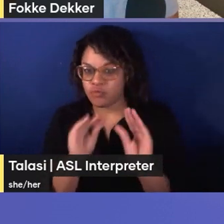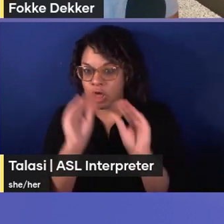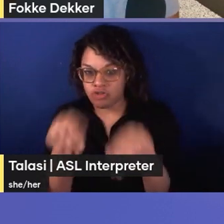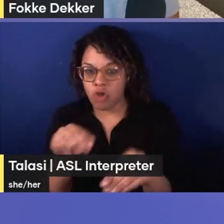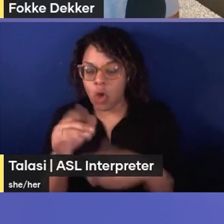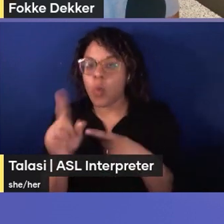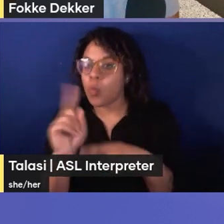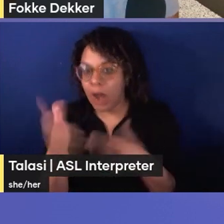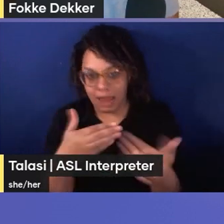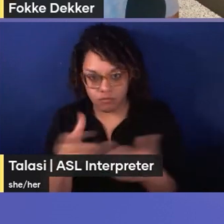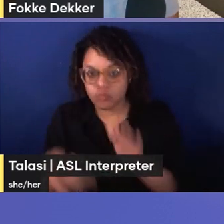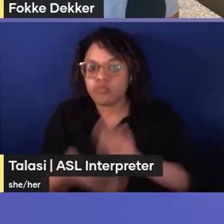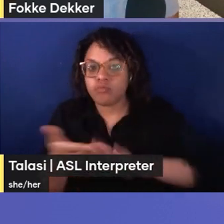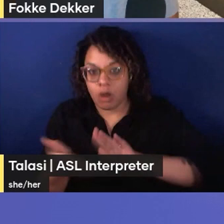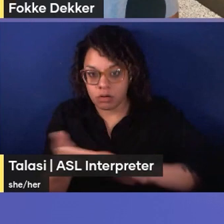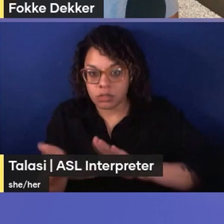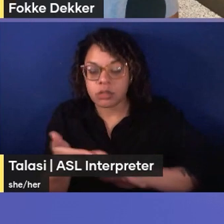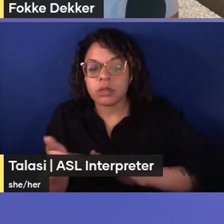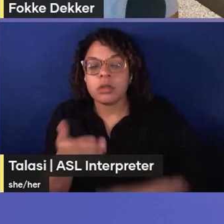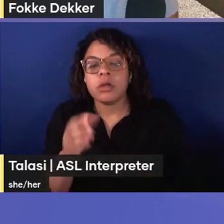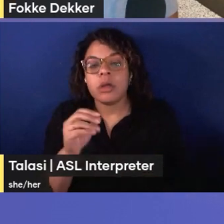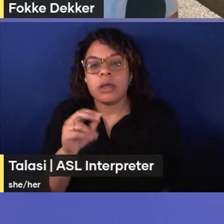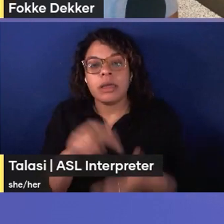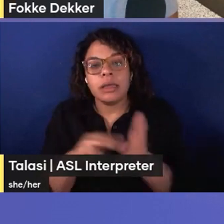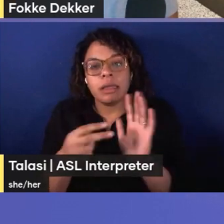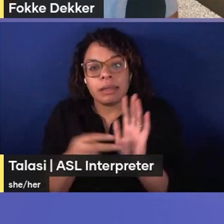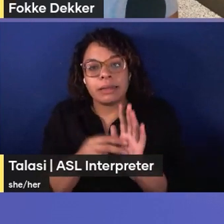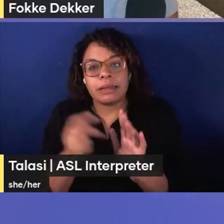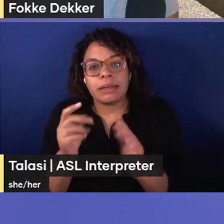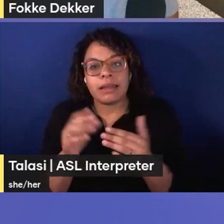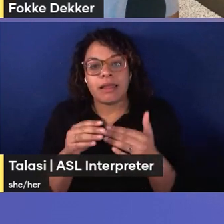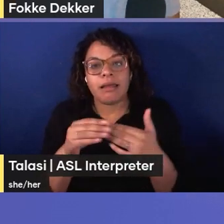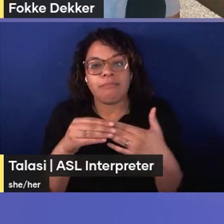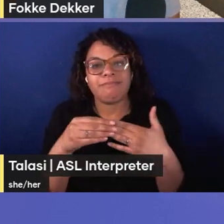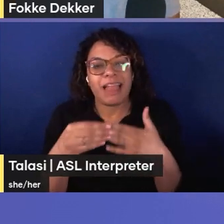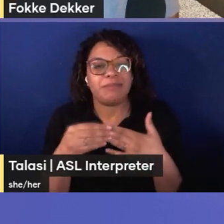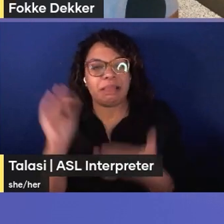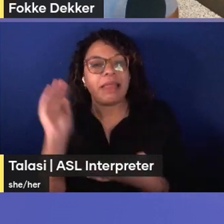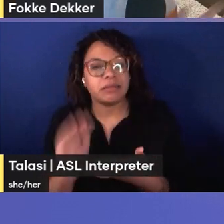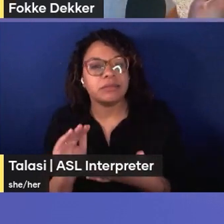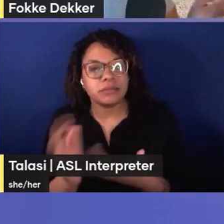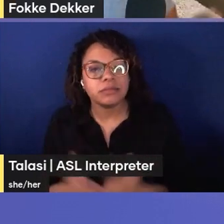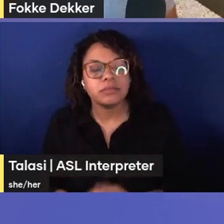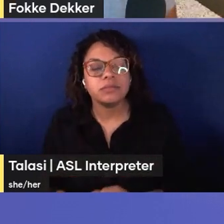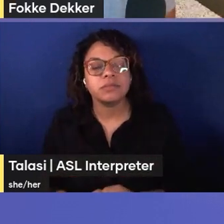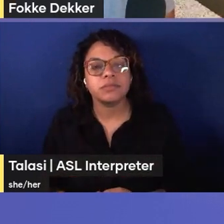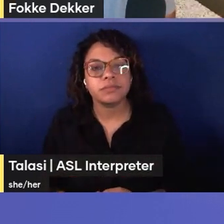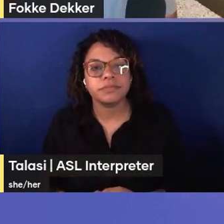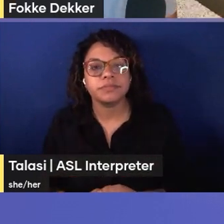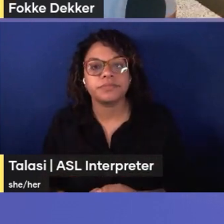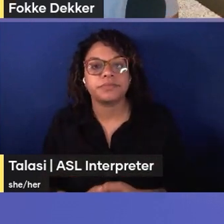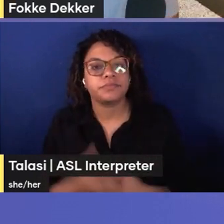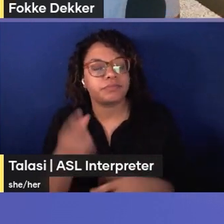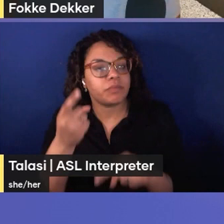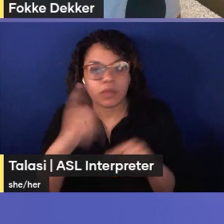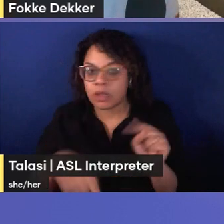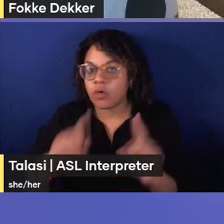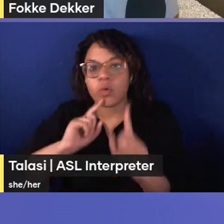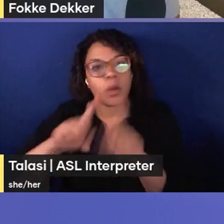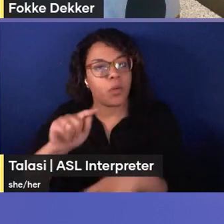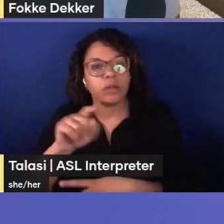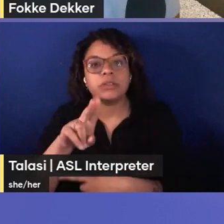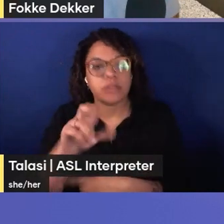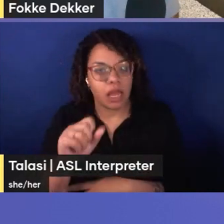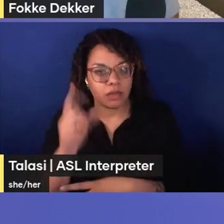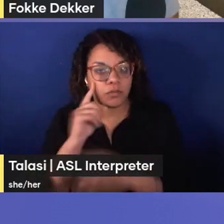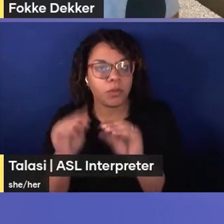this plugin, and so it's a little bit less flexible. We're unable, or at least unable, to report the status of the